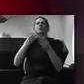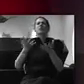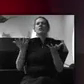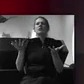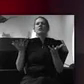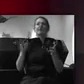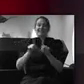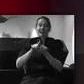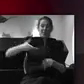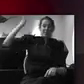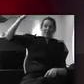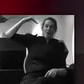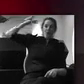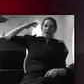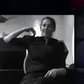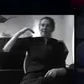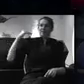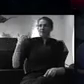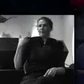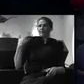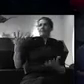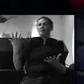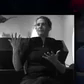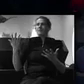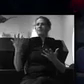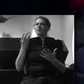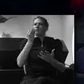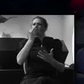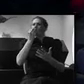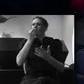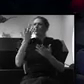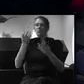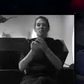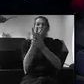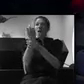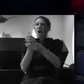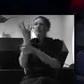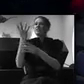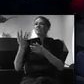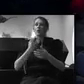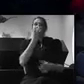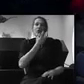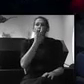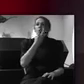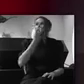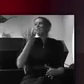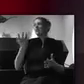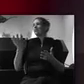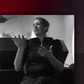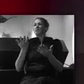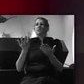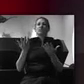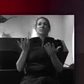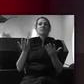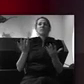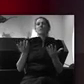fruits, vegetables, plants, seeds, seaweeds, and medicinal mushrooms.